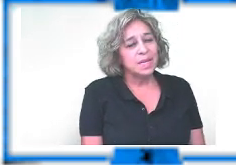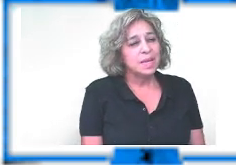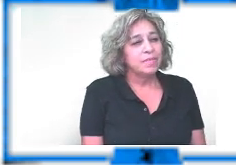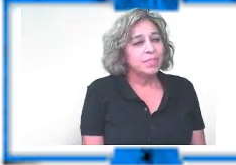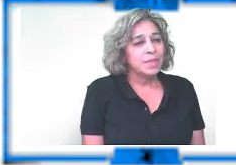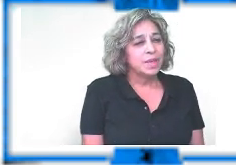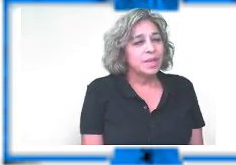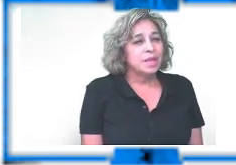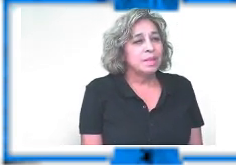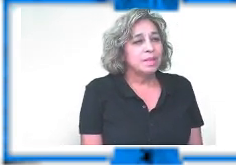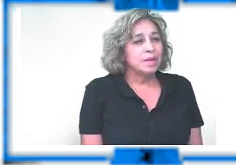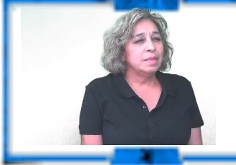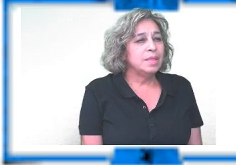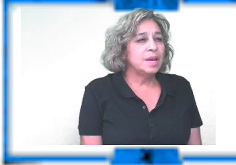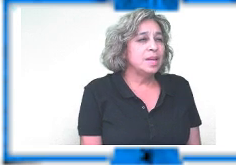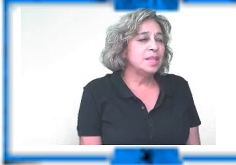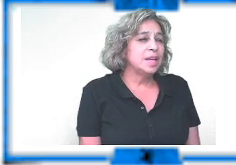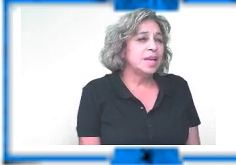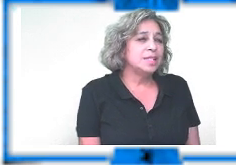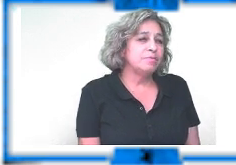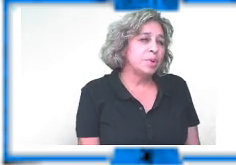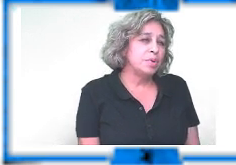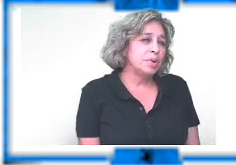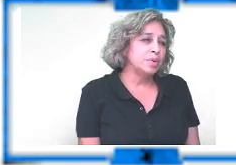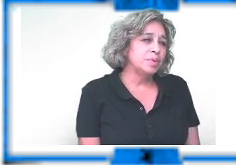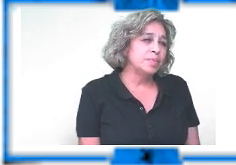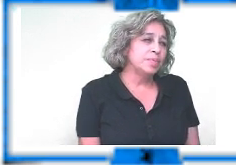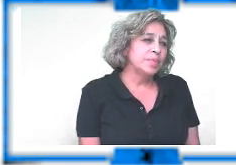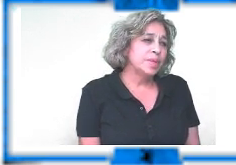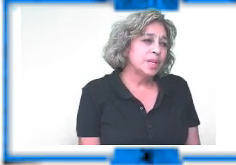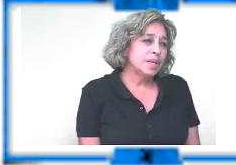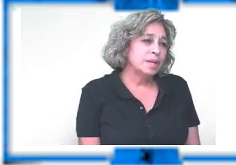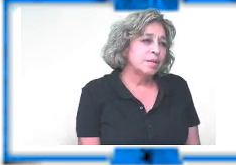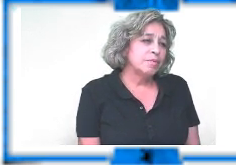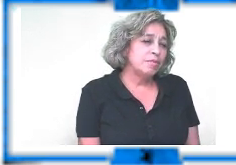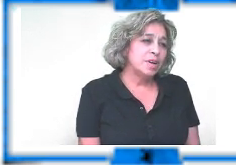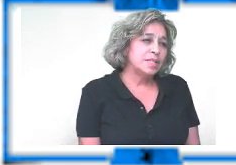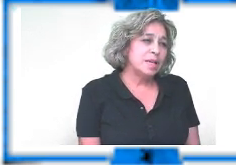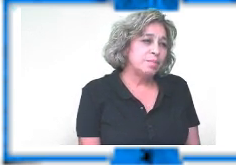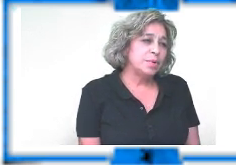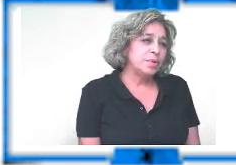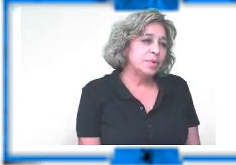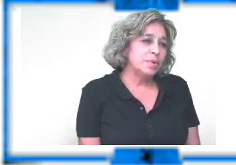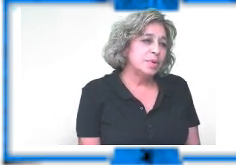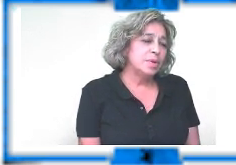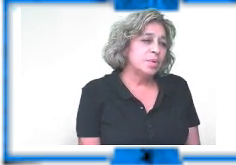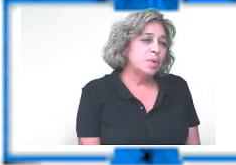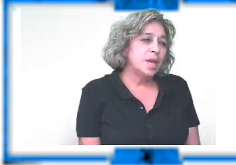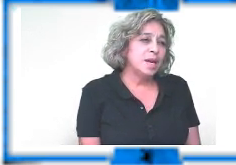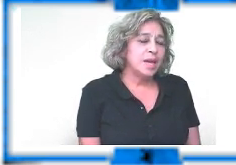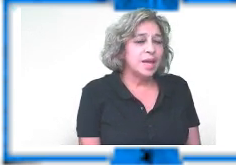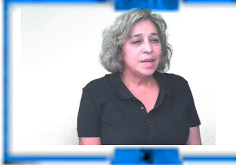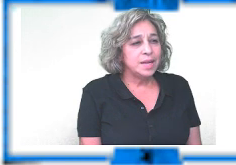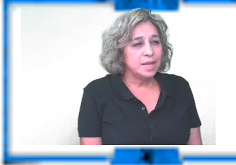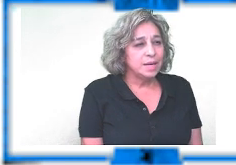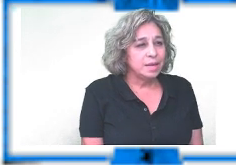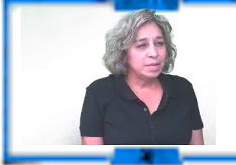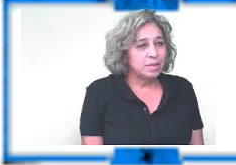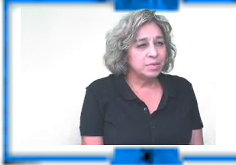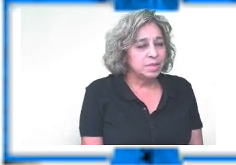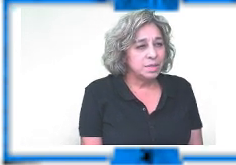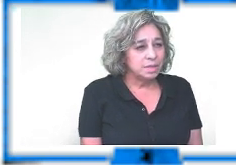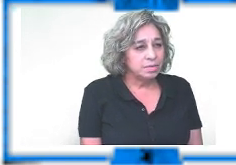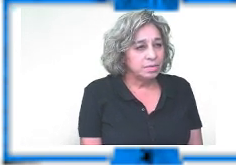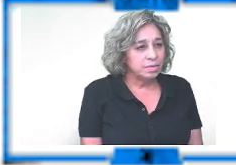comes, that in the case of Peru, for example, we had a candidate